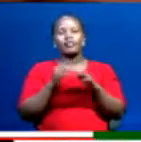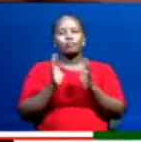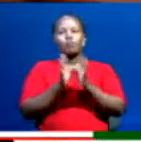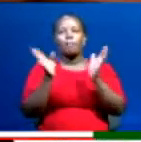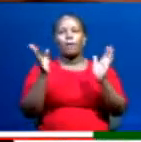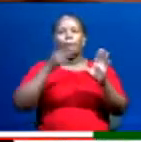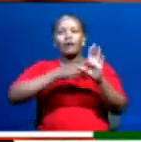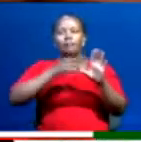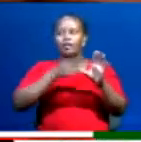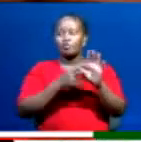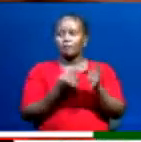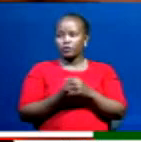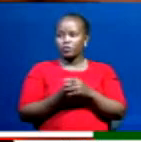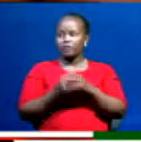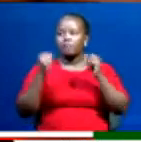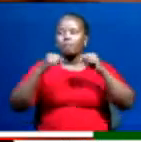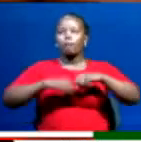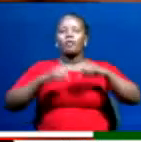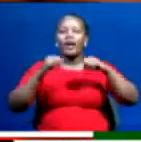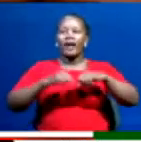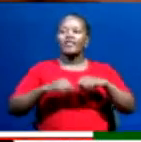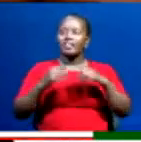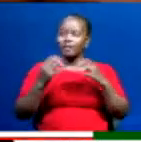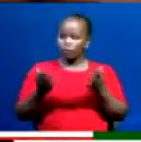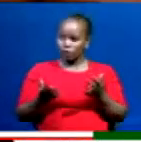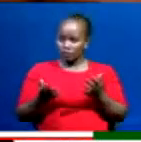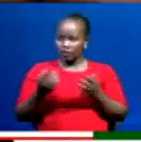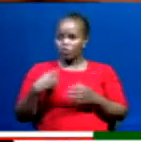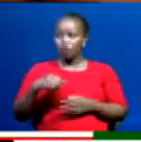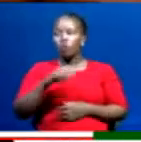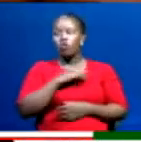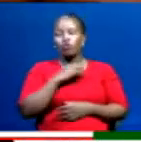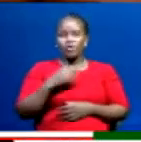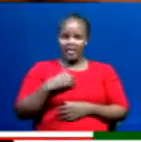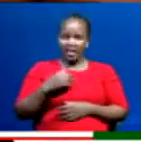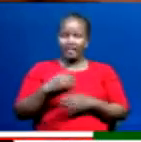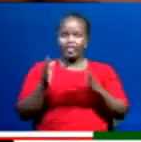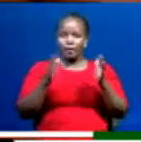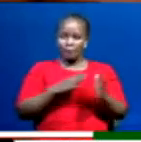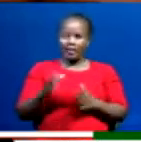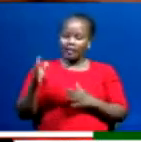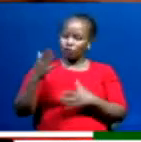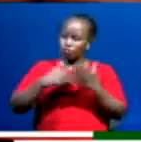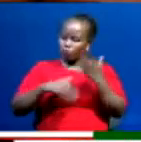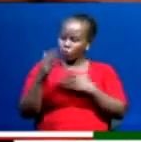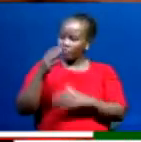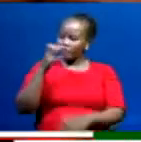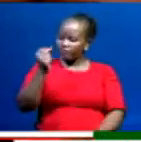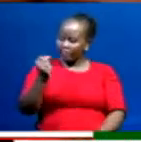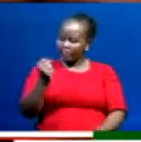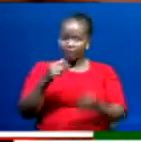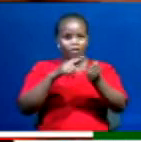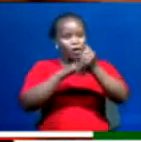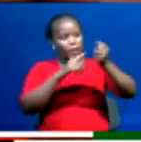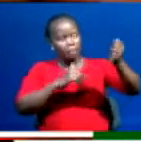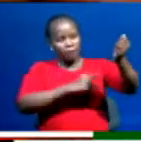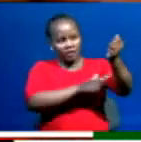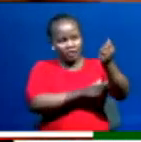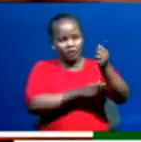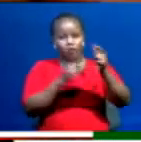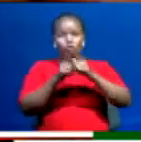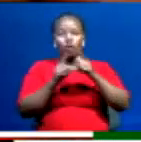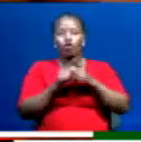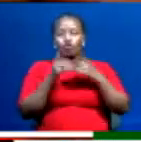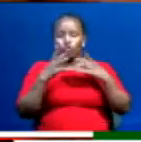agreed that there was essence of 5 footbridges. The population, and because of the public